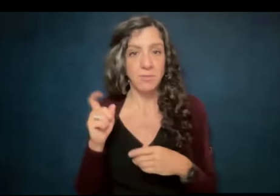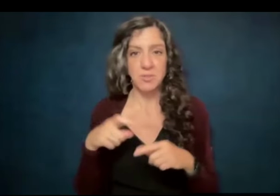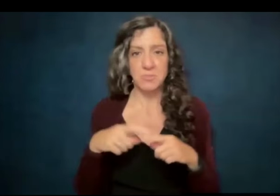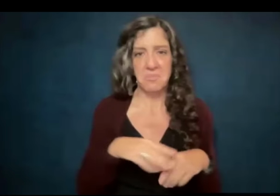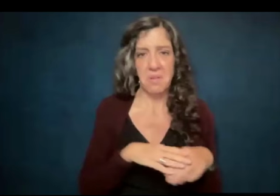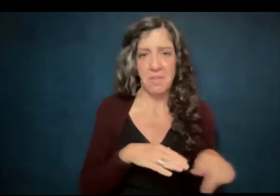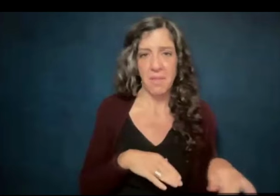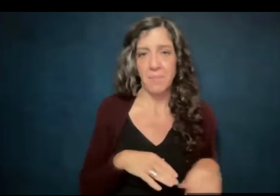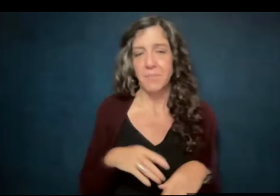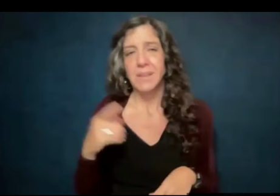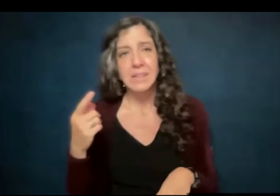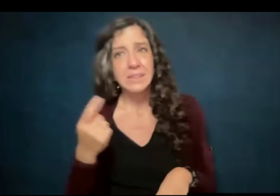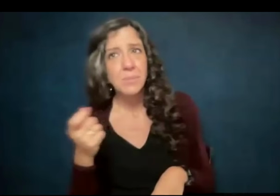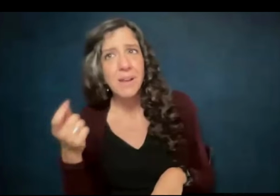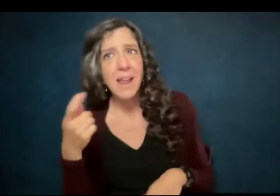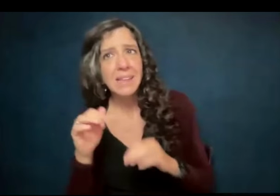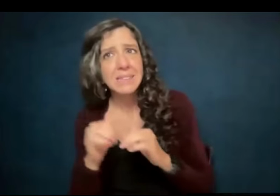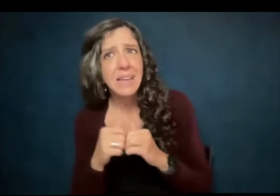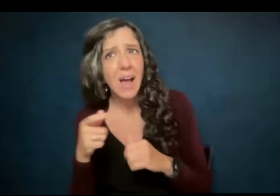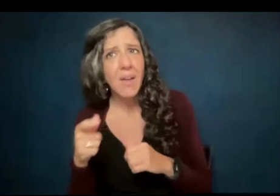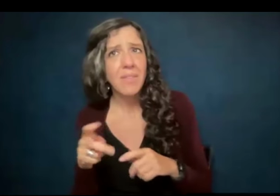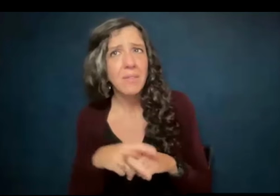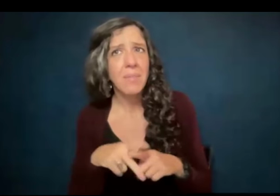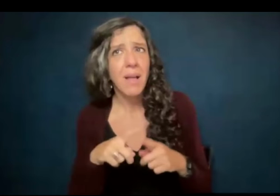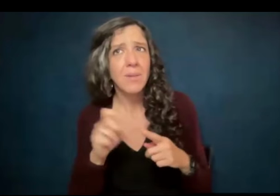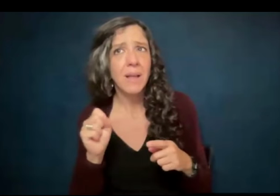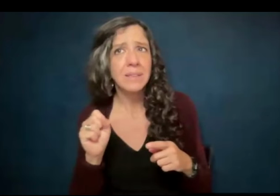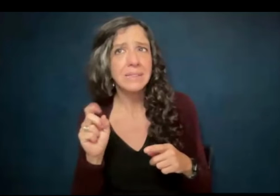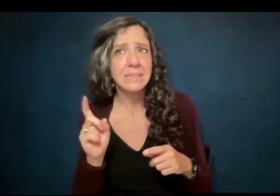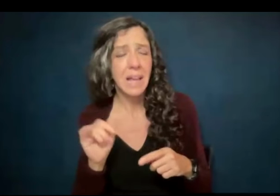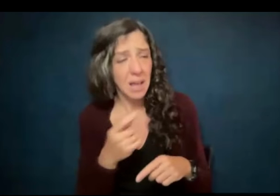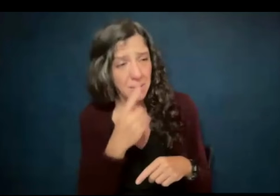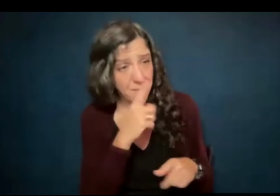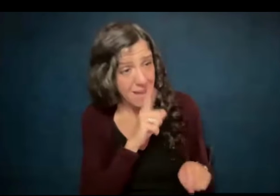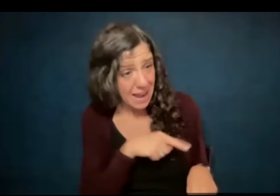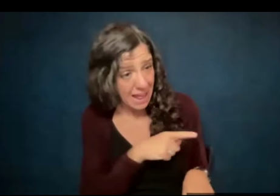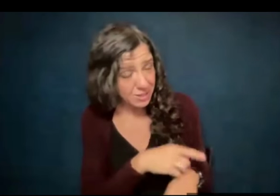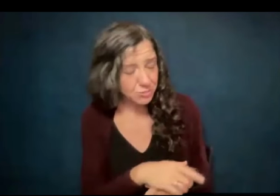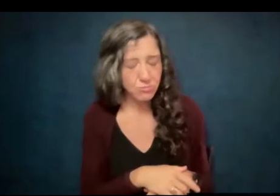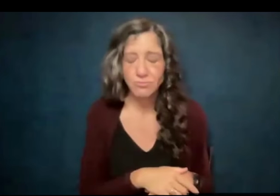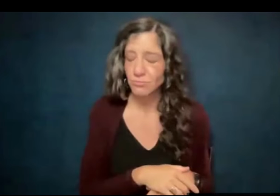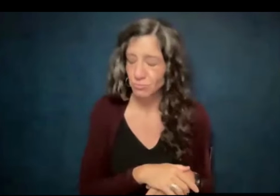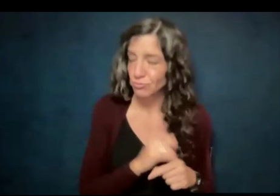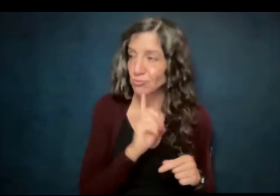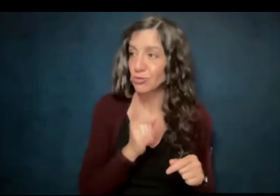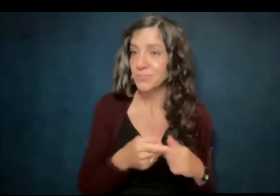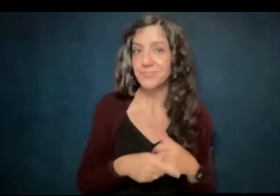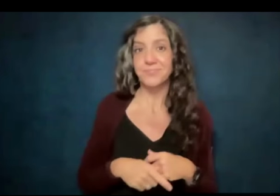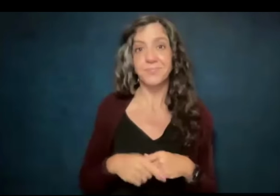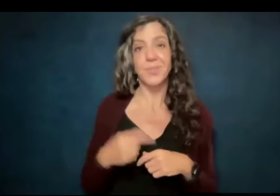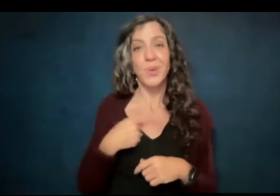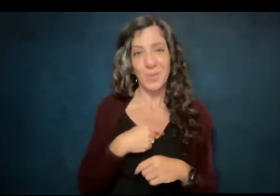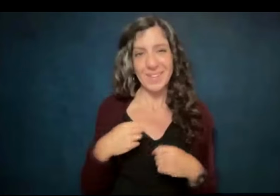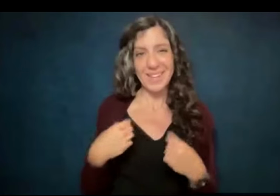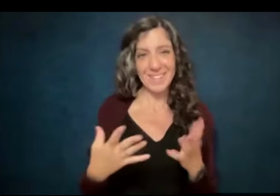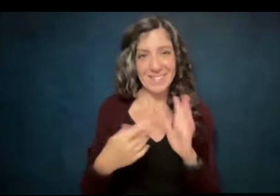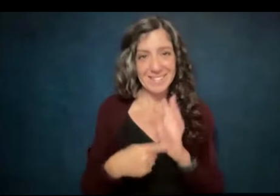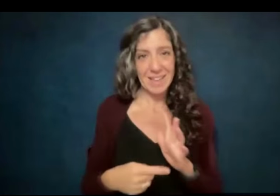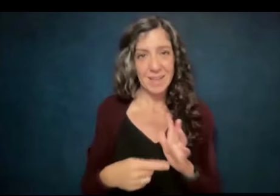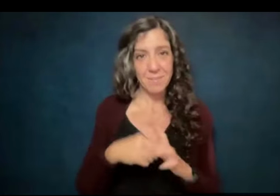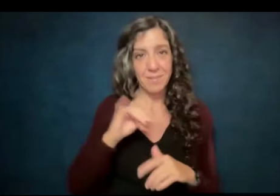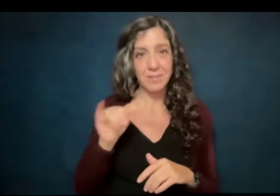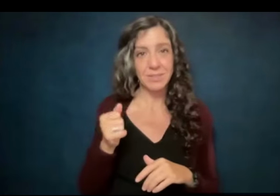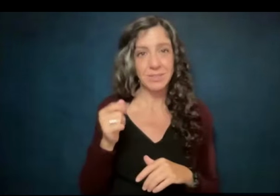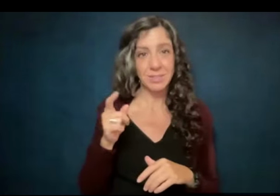this applies to SSDI, Aleda. Do you want to answer that one? Sure, yes. And so we gave you the example of